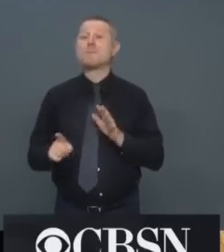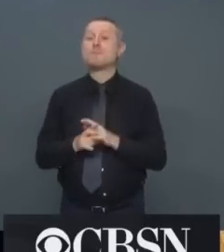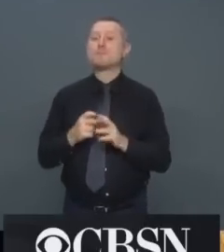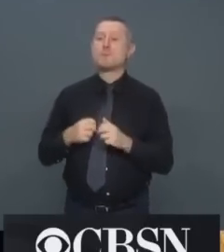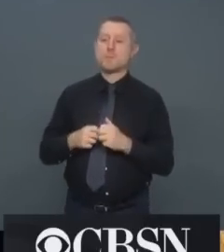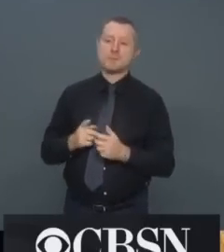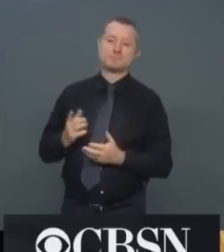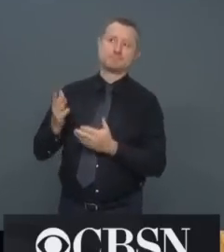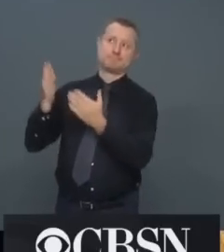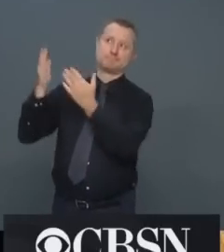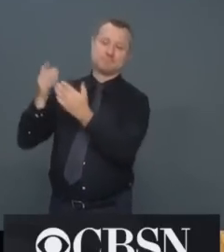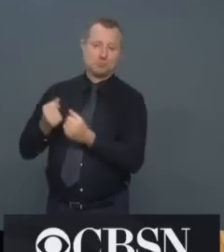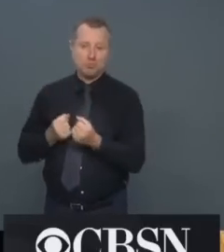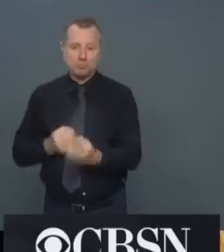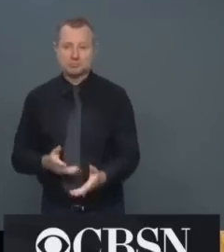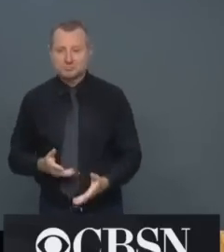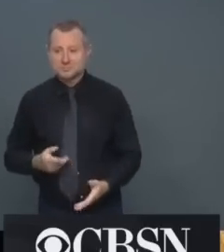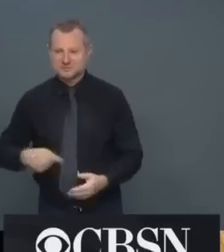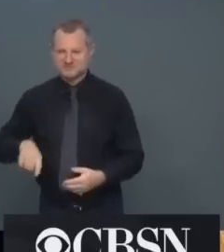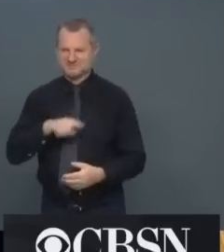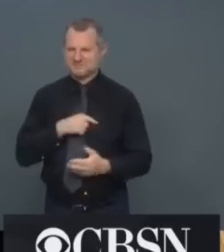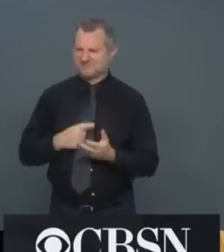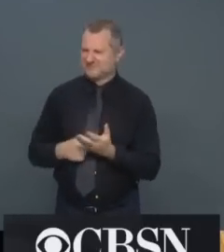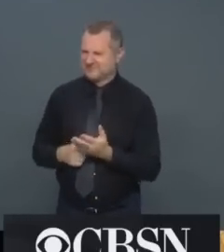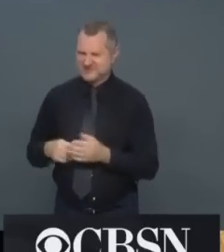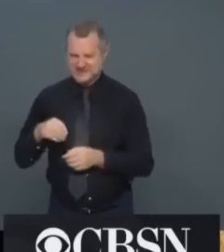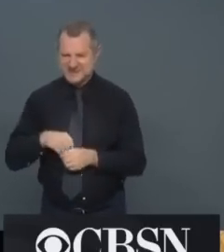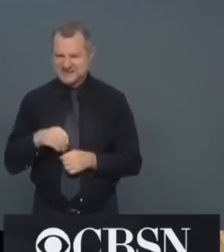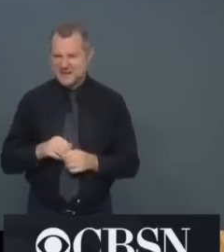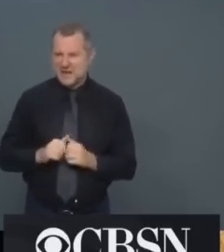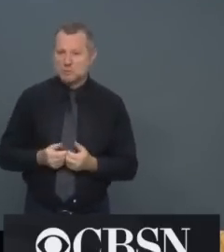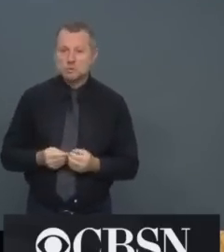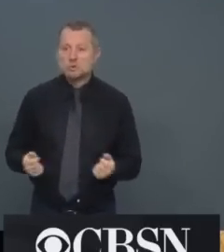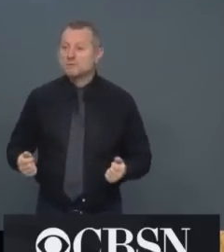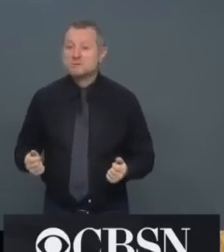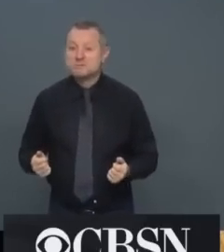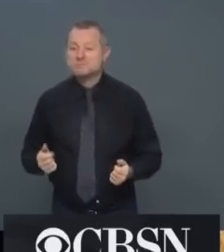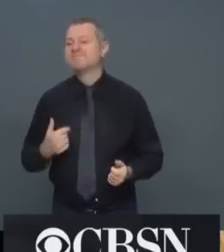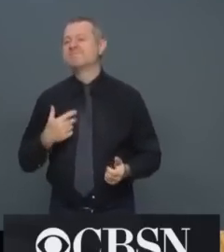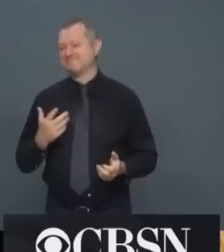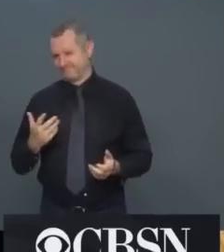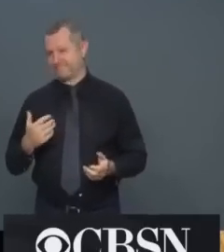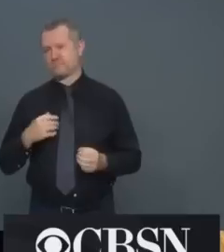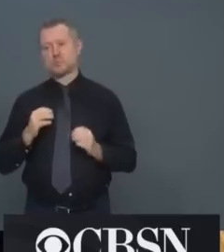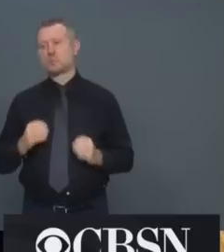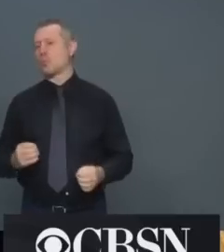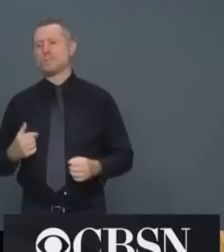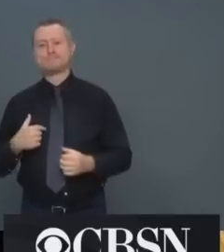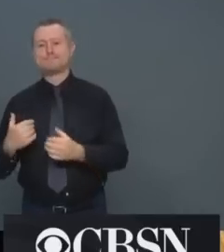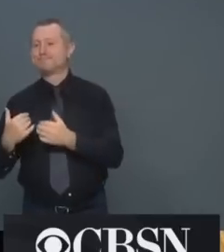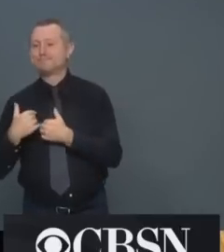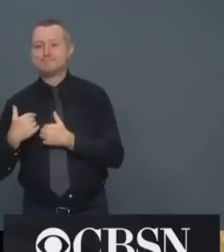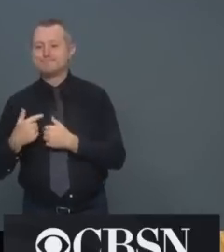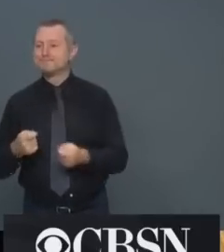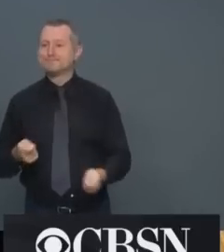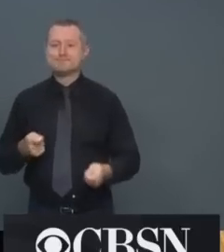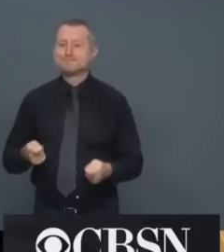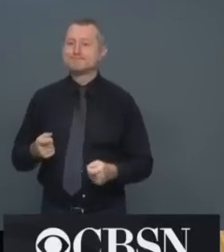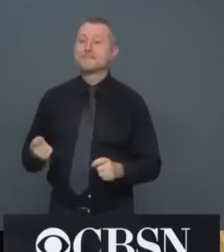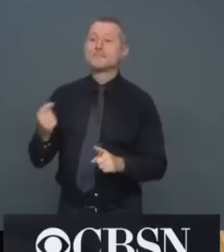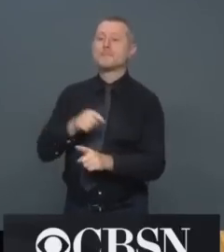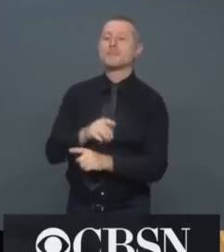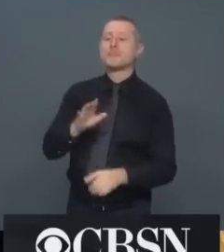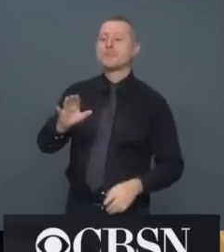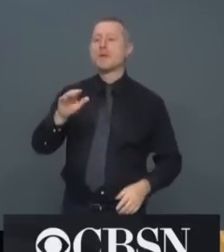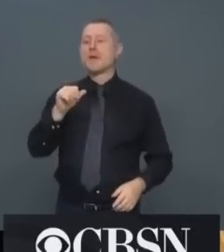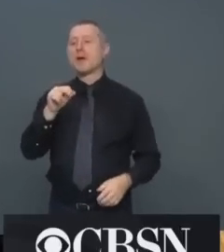been discussing internally and trying to figure out the best way to address, because it's an area where we do not have direct oversight. And just to go back, Andrew, to your question on the